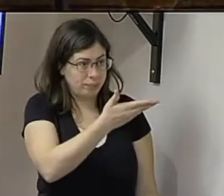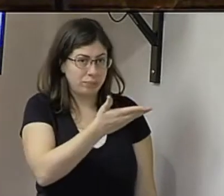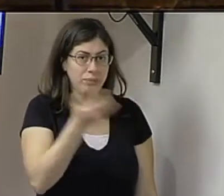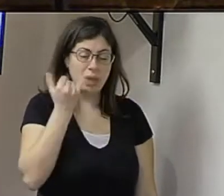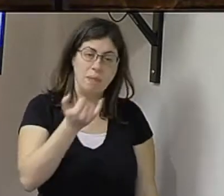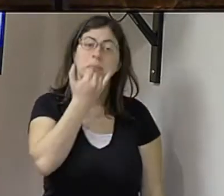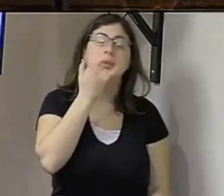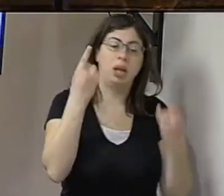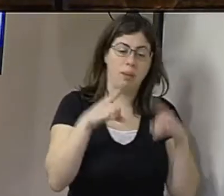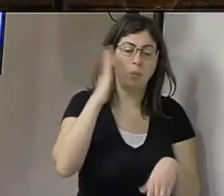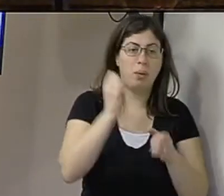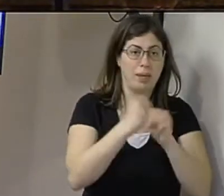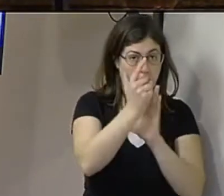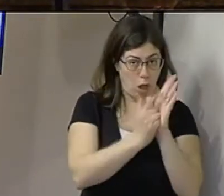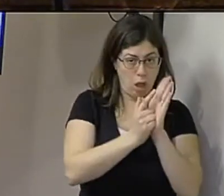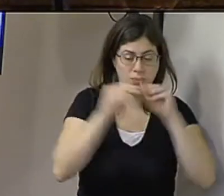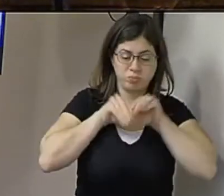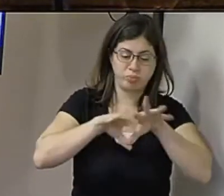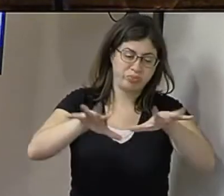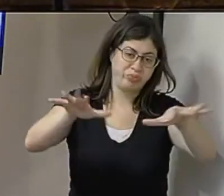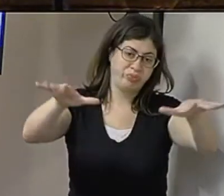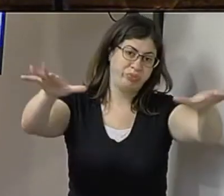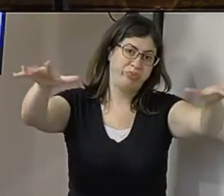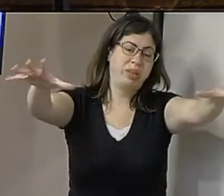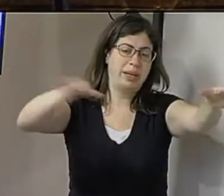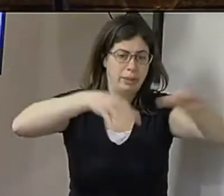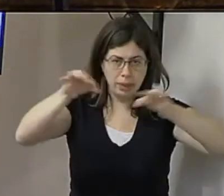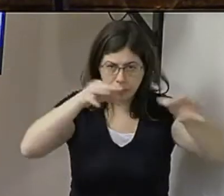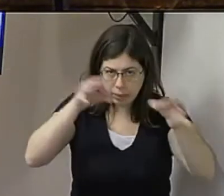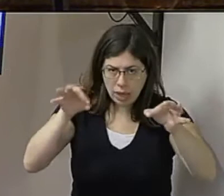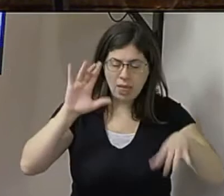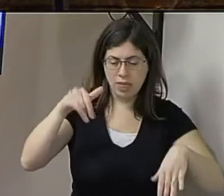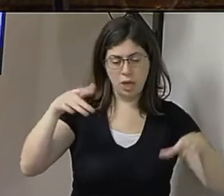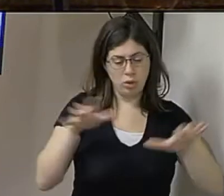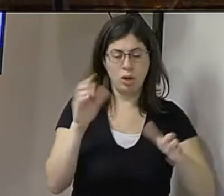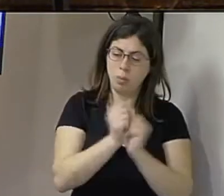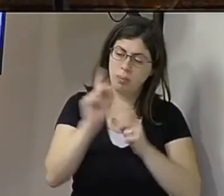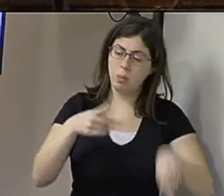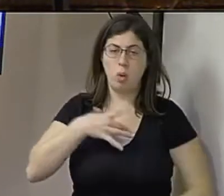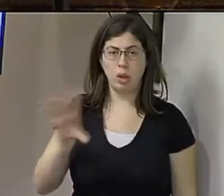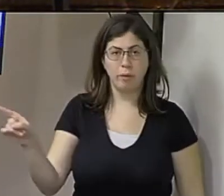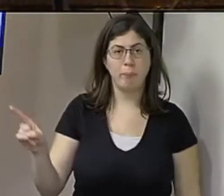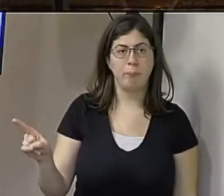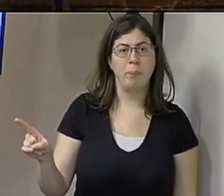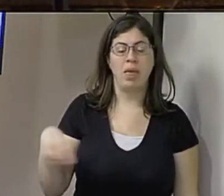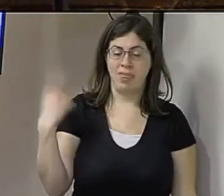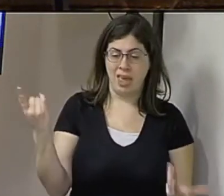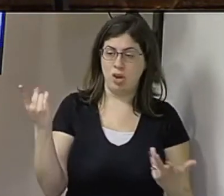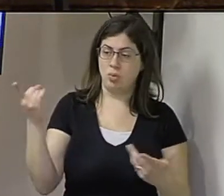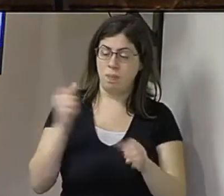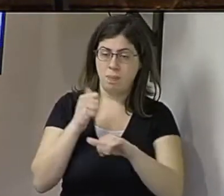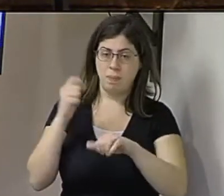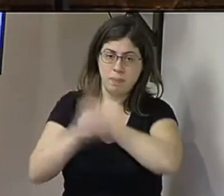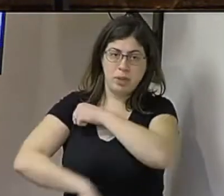mess up, he's going to make a law, send it out to all the, you know, the land, explain to everybody that this is what he does to people he doesn't like, and then you're going to pay the